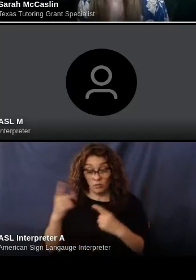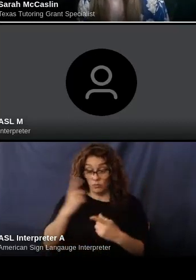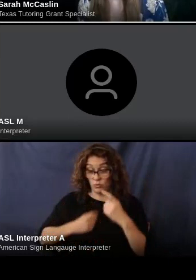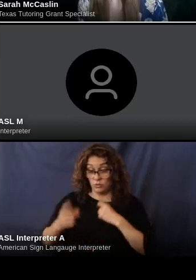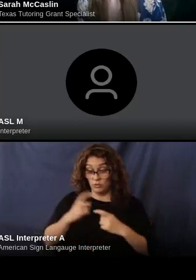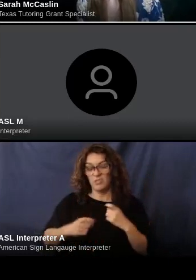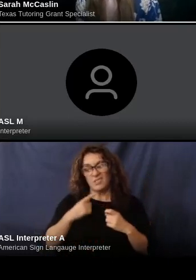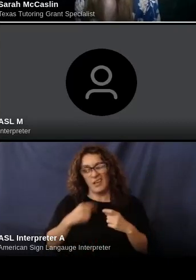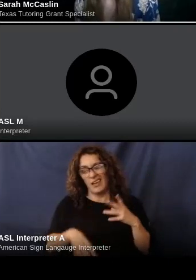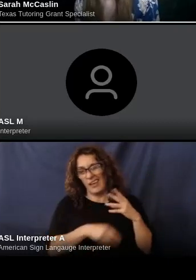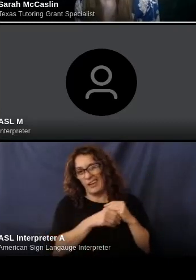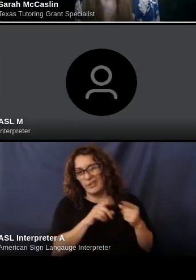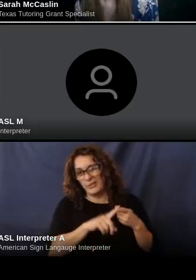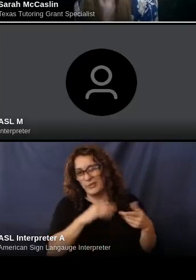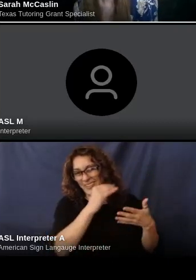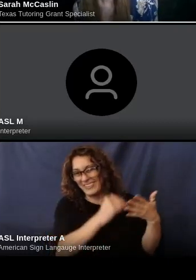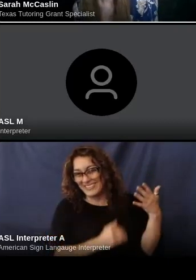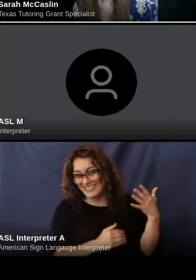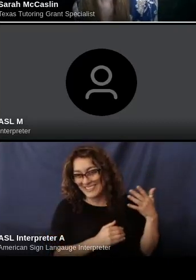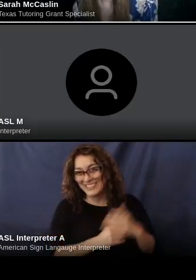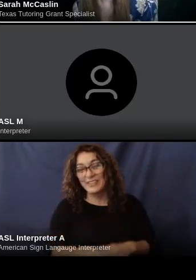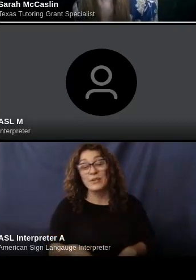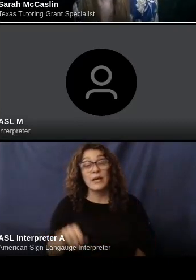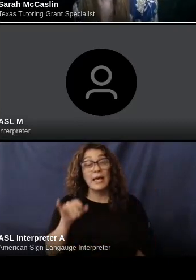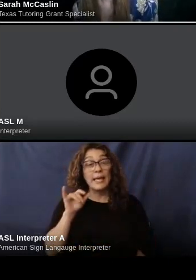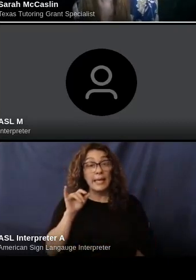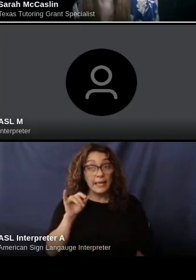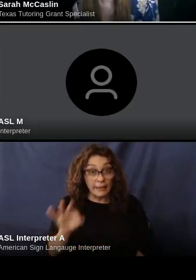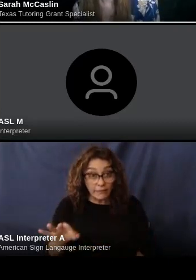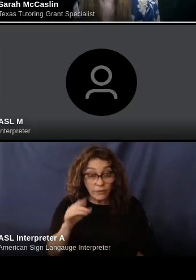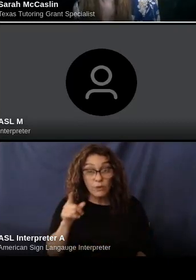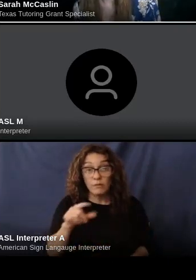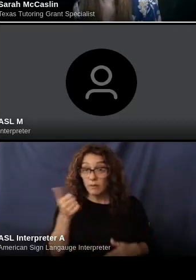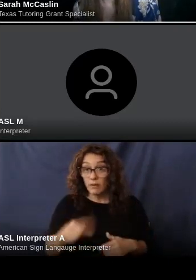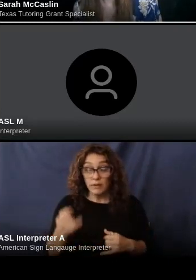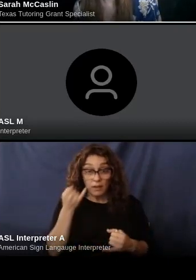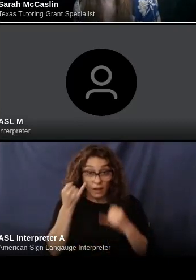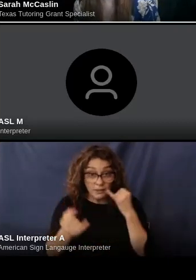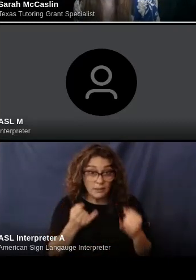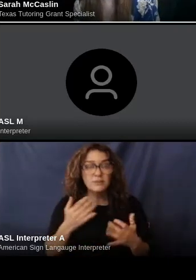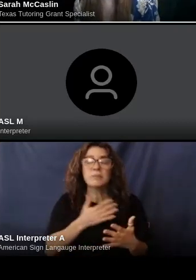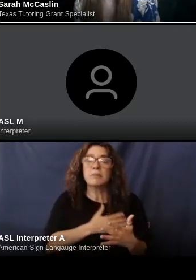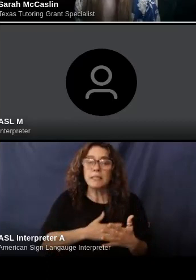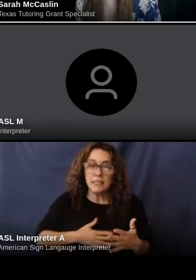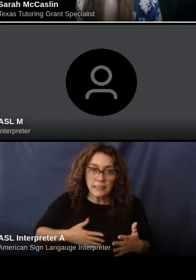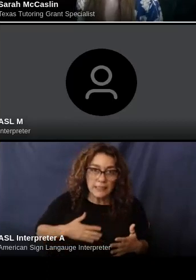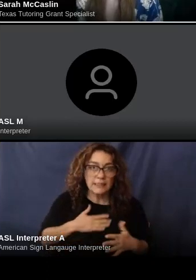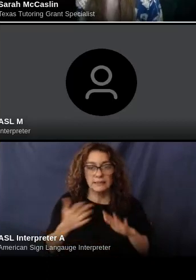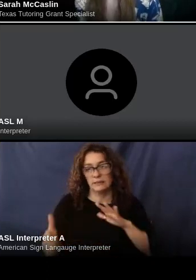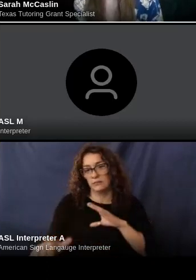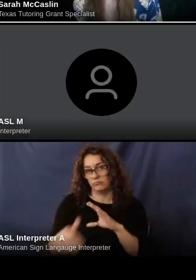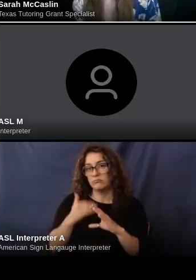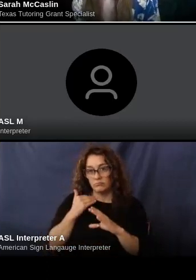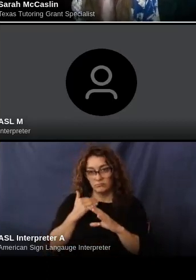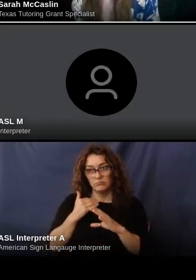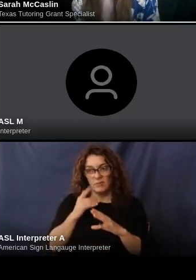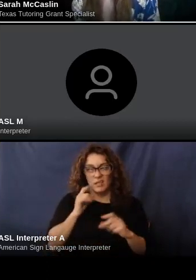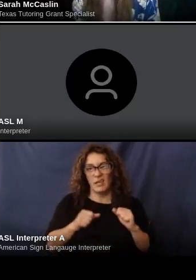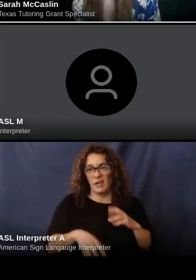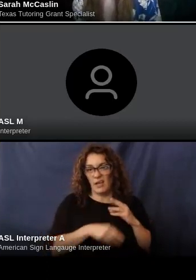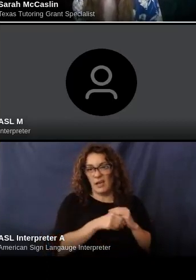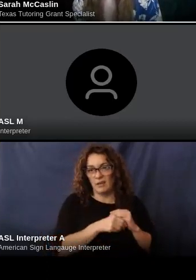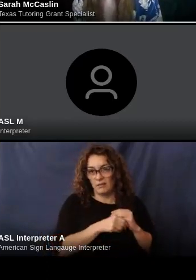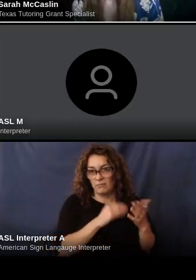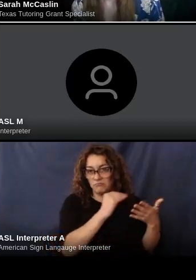is growing. And if you have ideas that you'd like to share, please, I'll have my email at the end. Feel free to reach out. Or